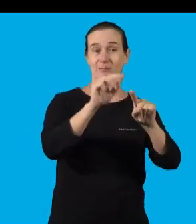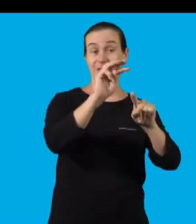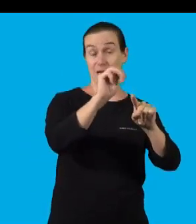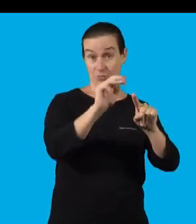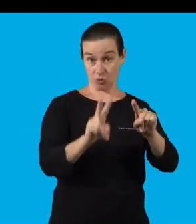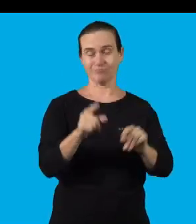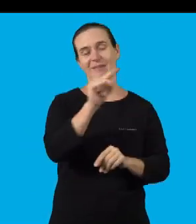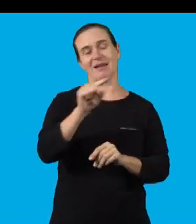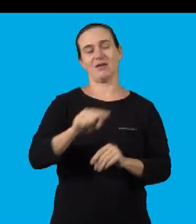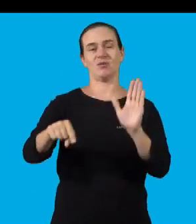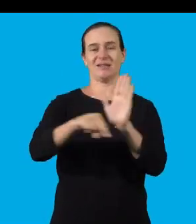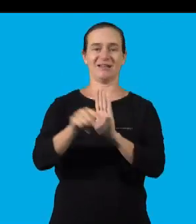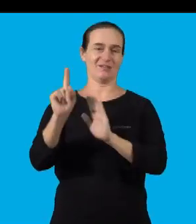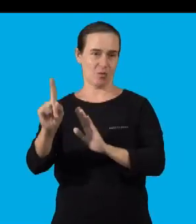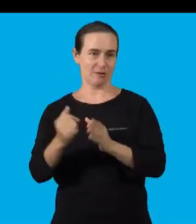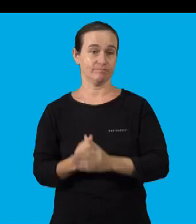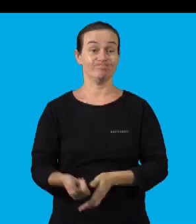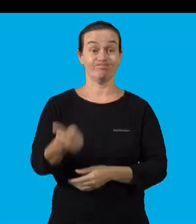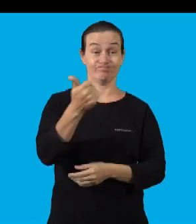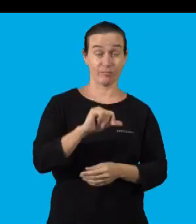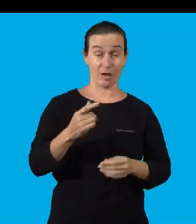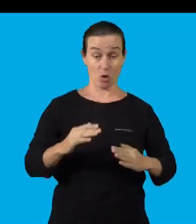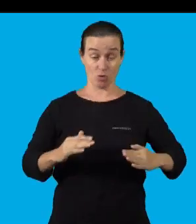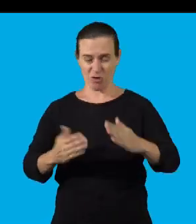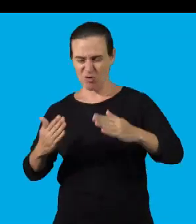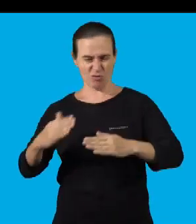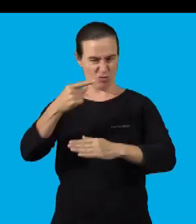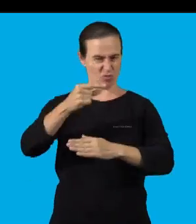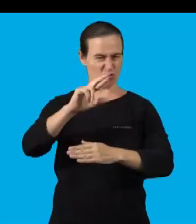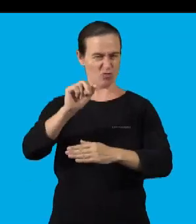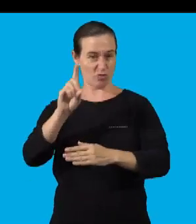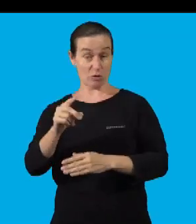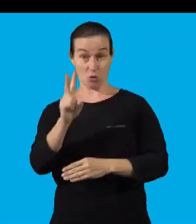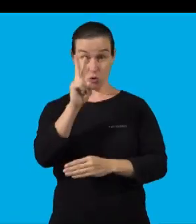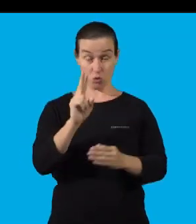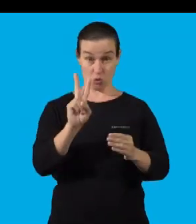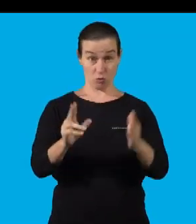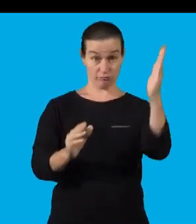equals to -1. And the gradients of two parallel lines